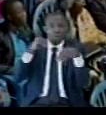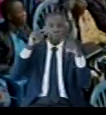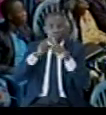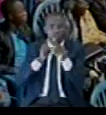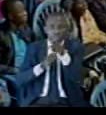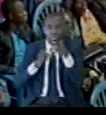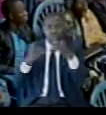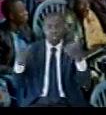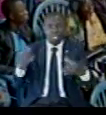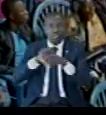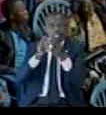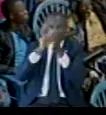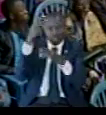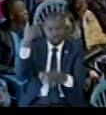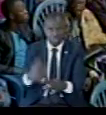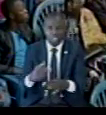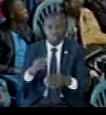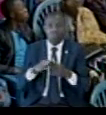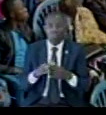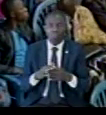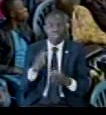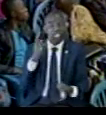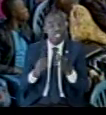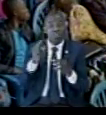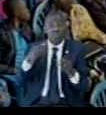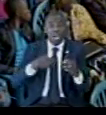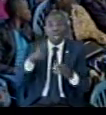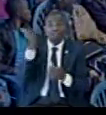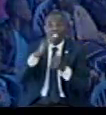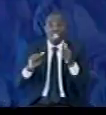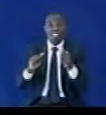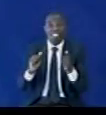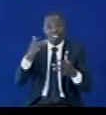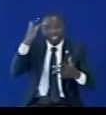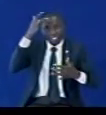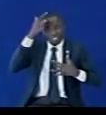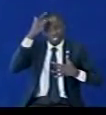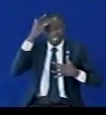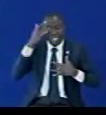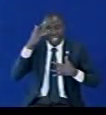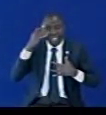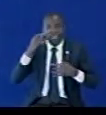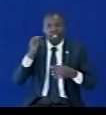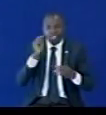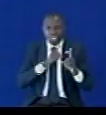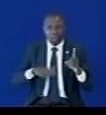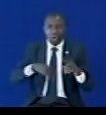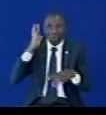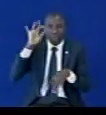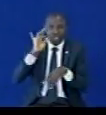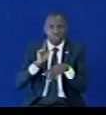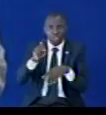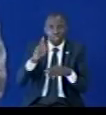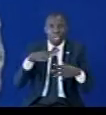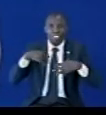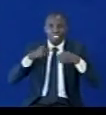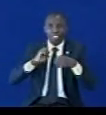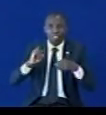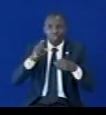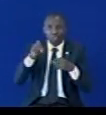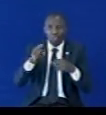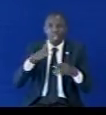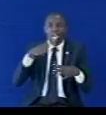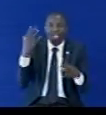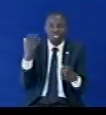And then, if you have any sickness, any infirmity, the Lord will touch you and heal you and take